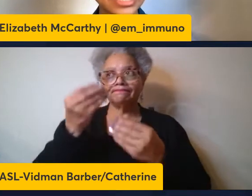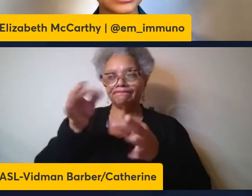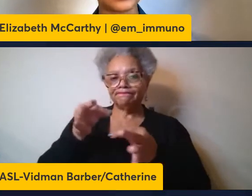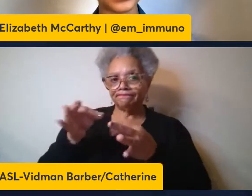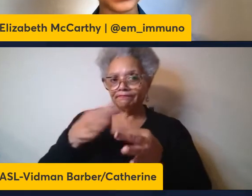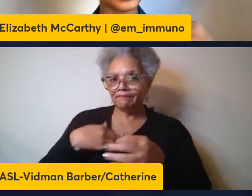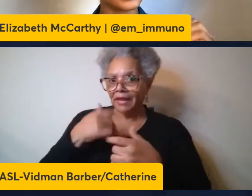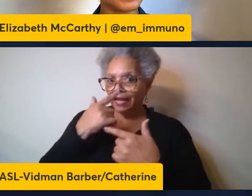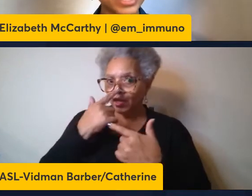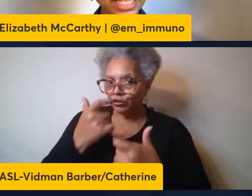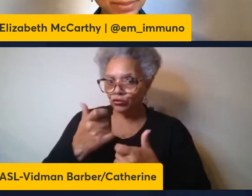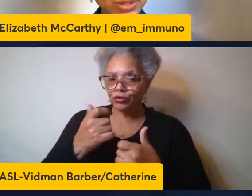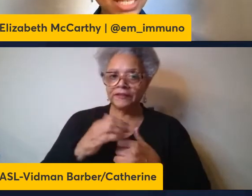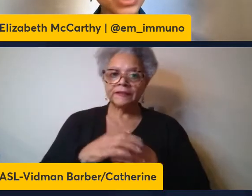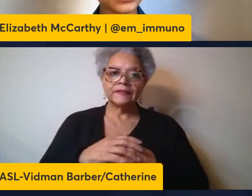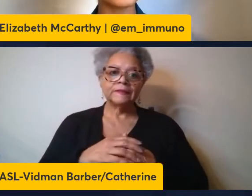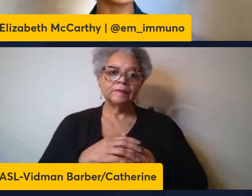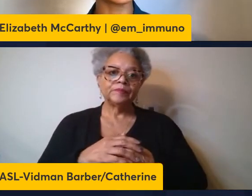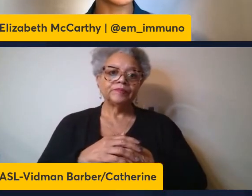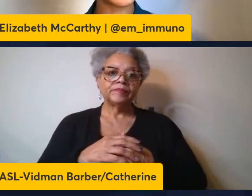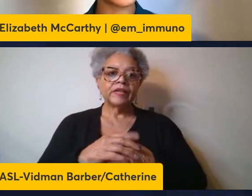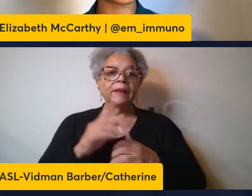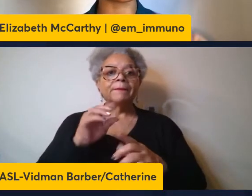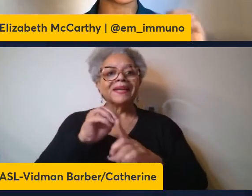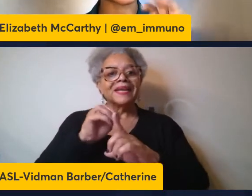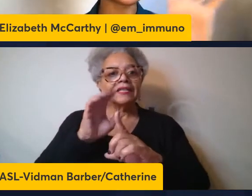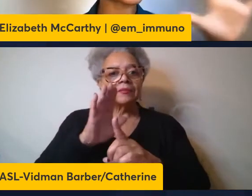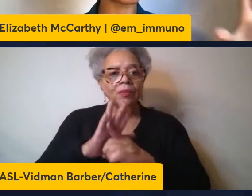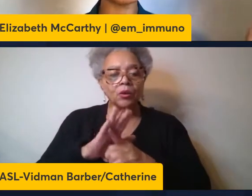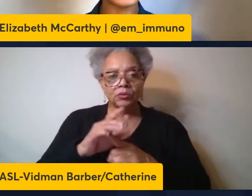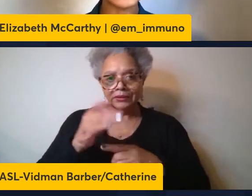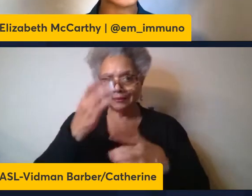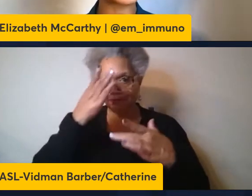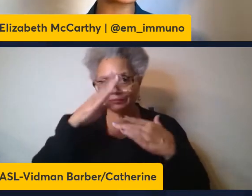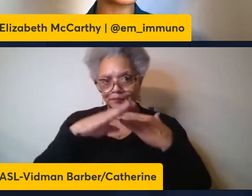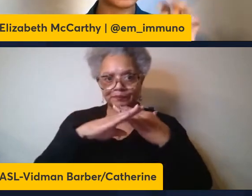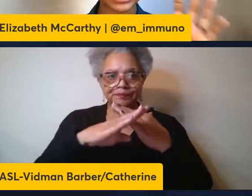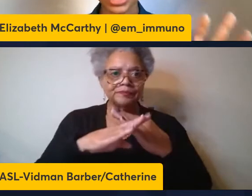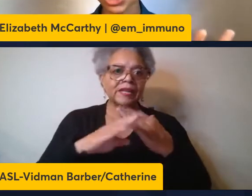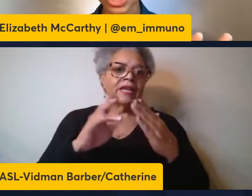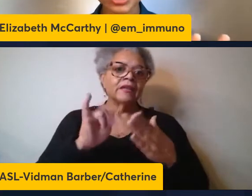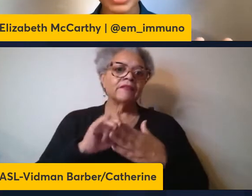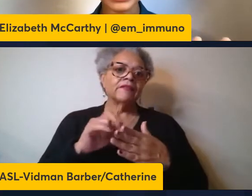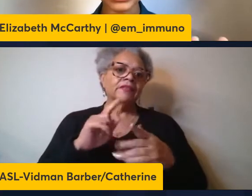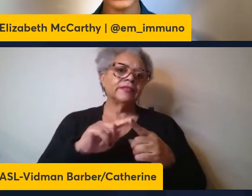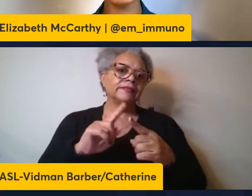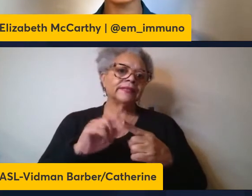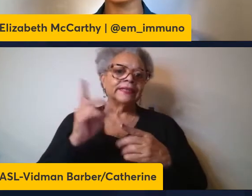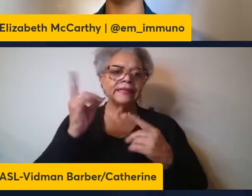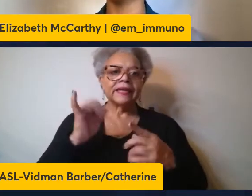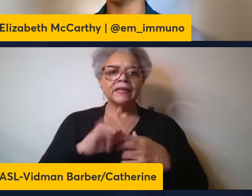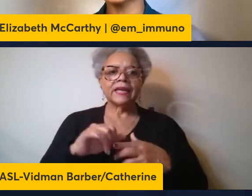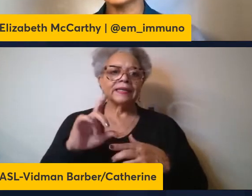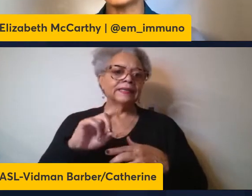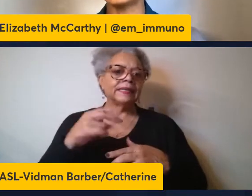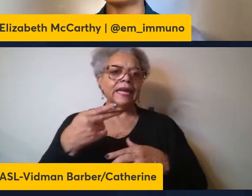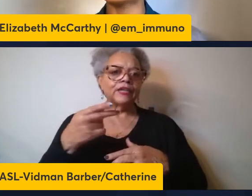really seeded with being exposed to immunology and sort of like actually more like big data, kind of like EHR mining sort of